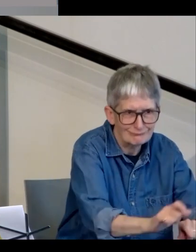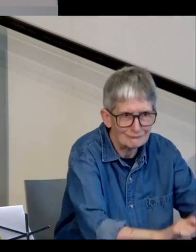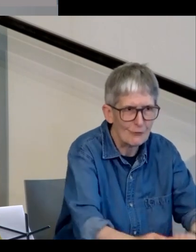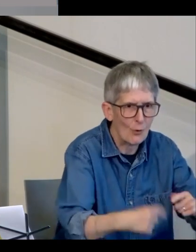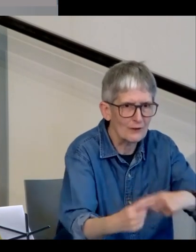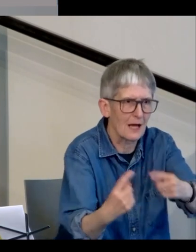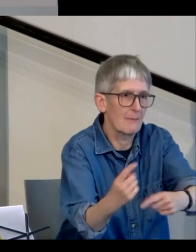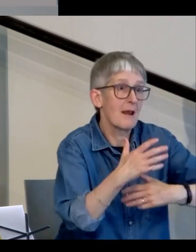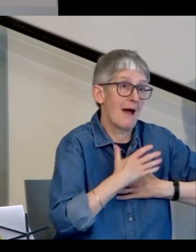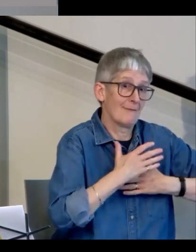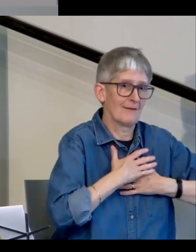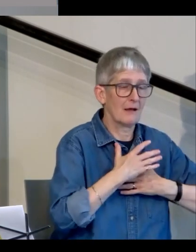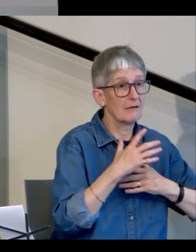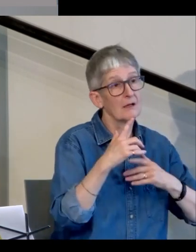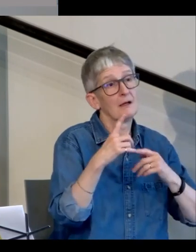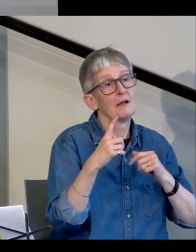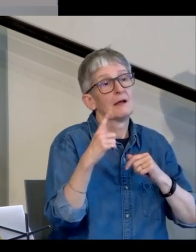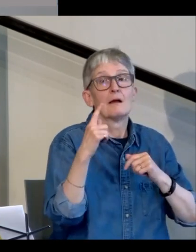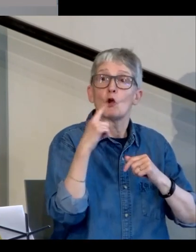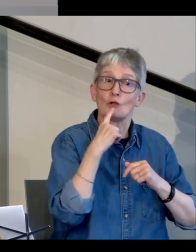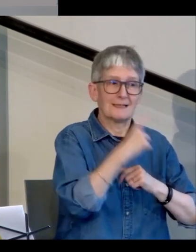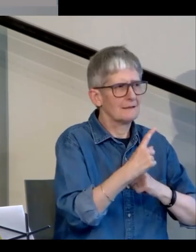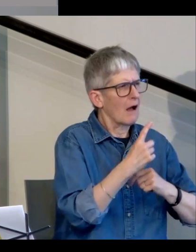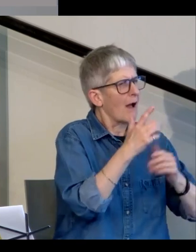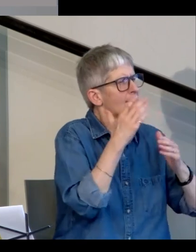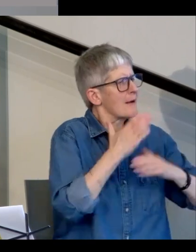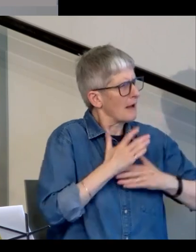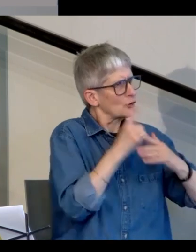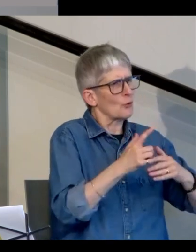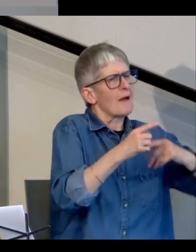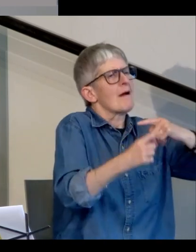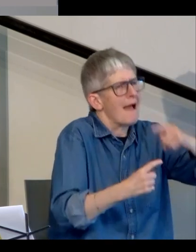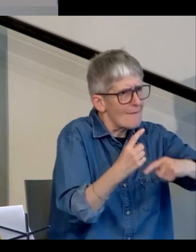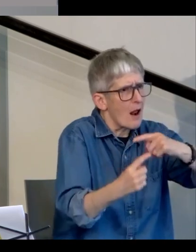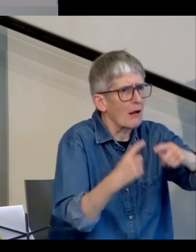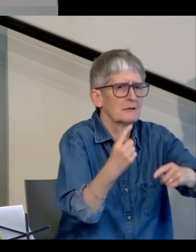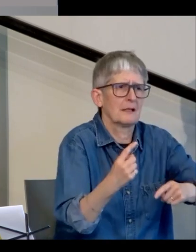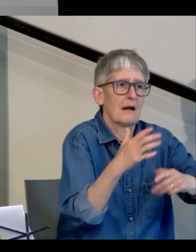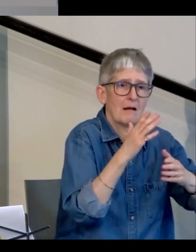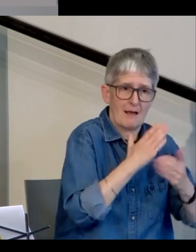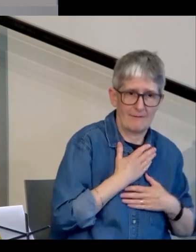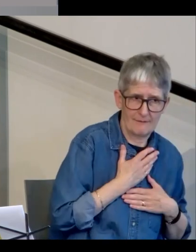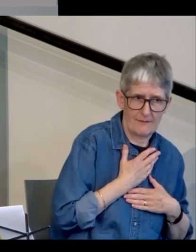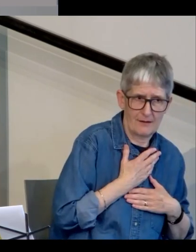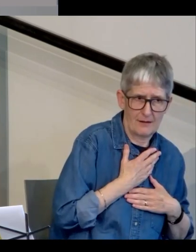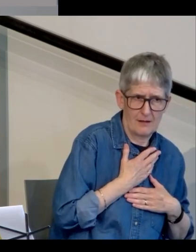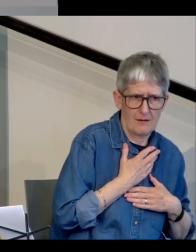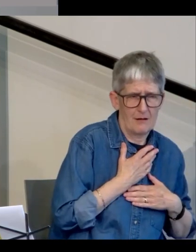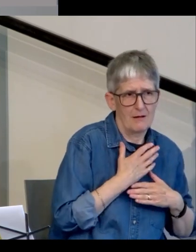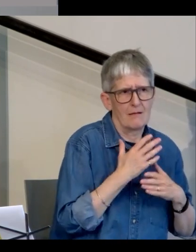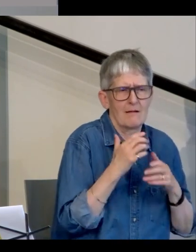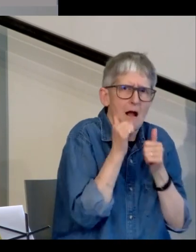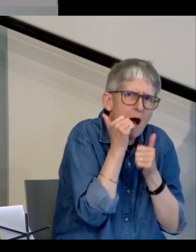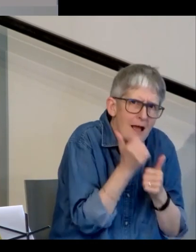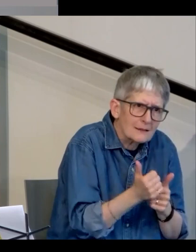3. I have loved you with an everlasting love. I have drawn you with unfailing kindness. So